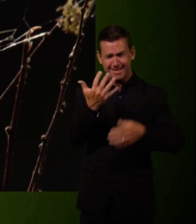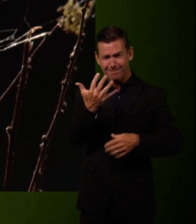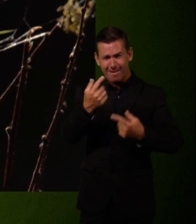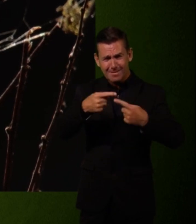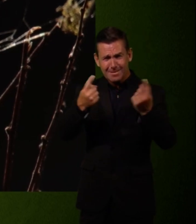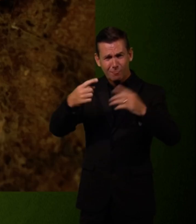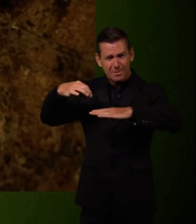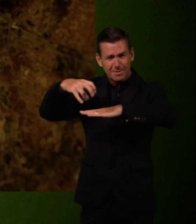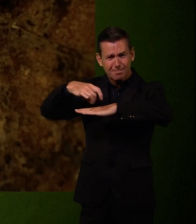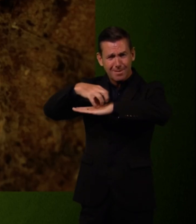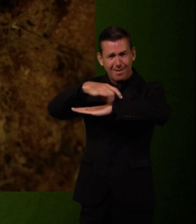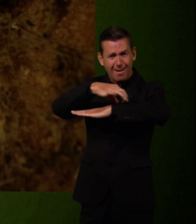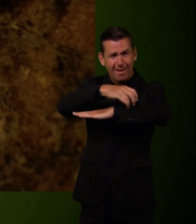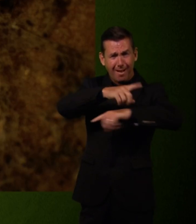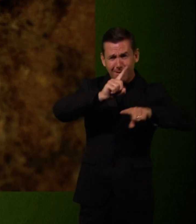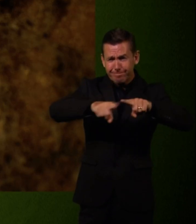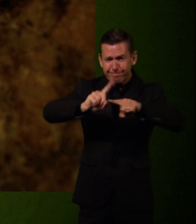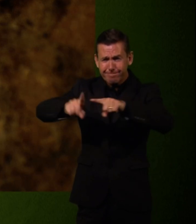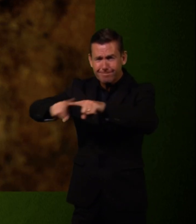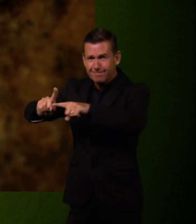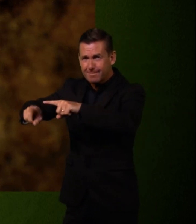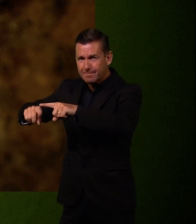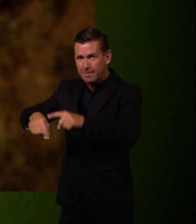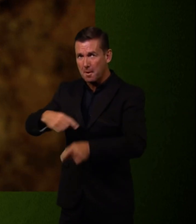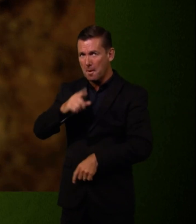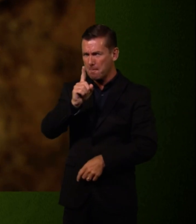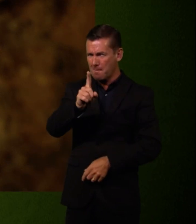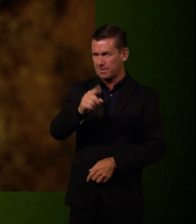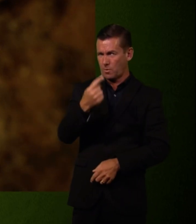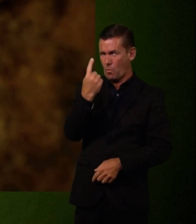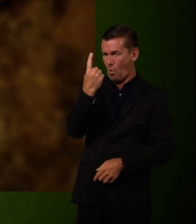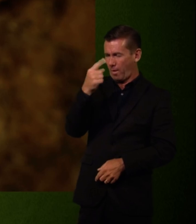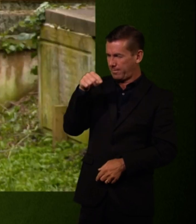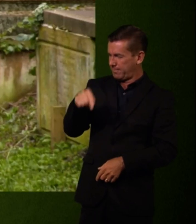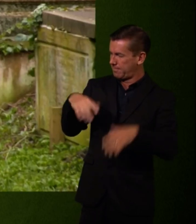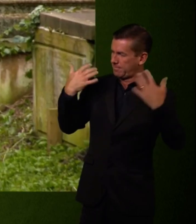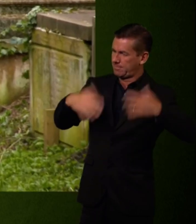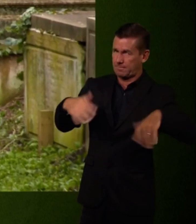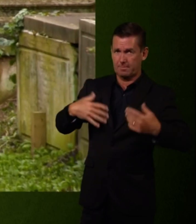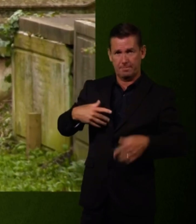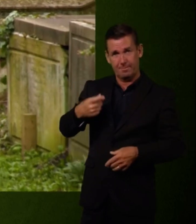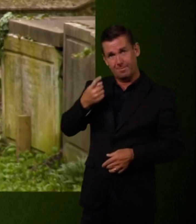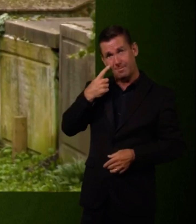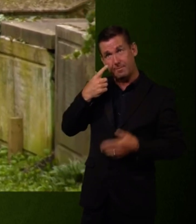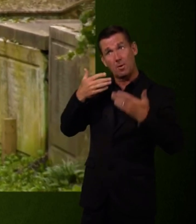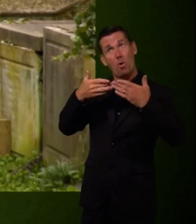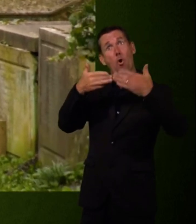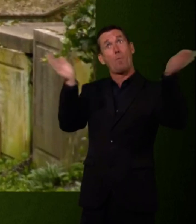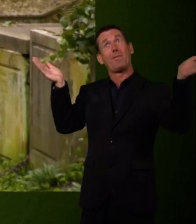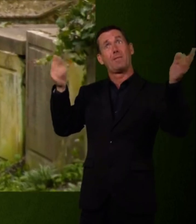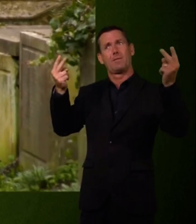in the cemetery. But there's one arachnid you won't find out here in the open.